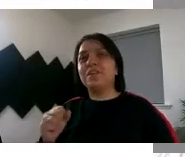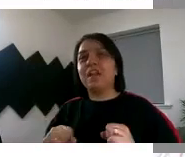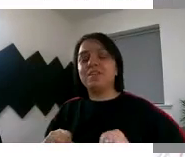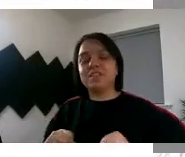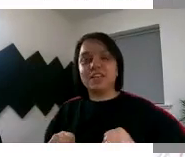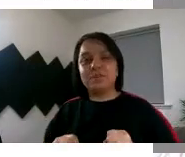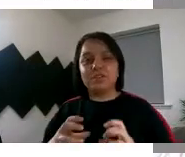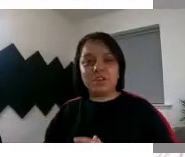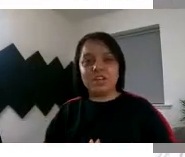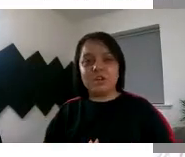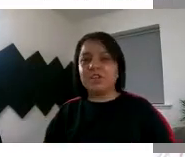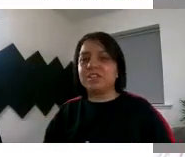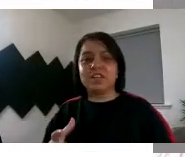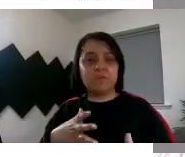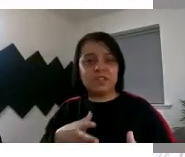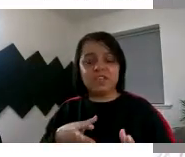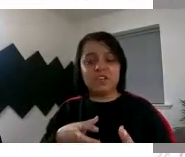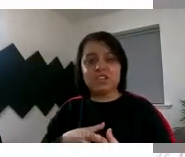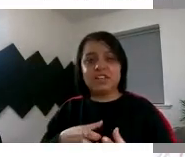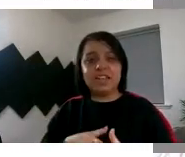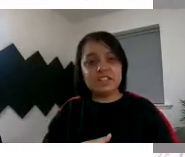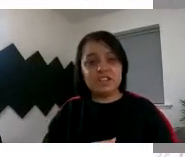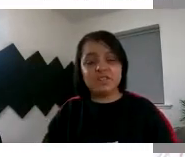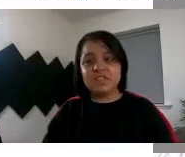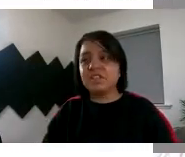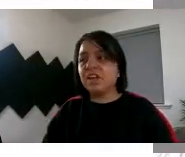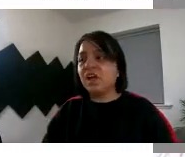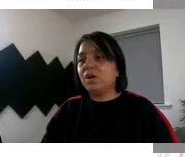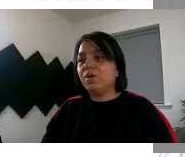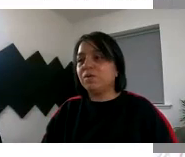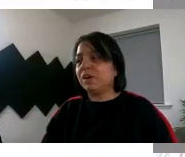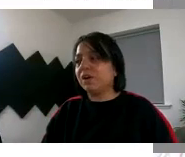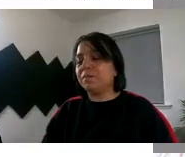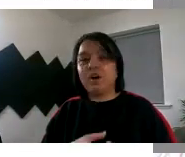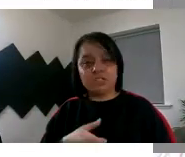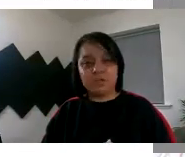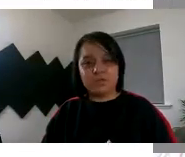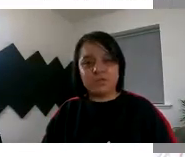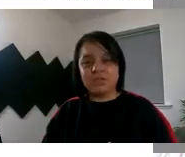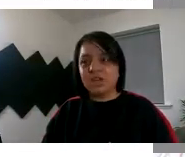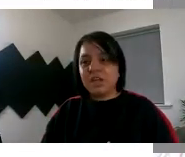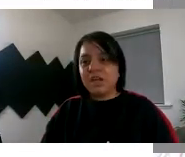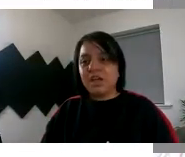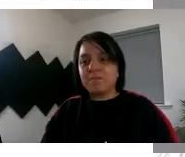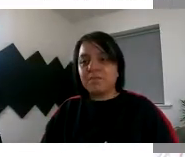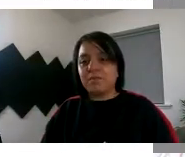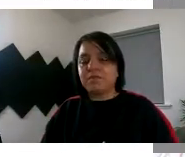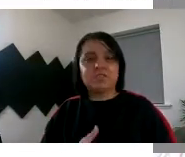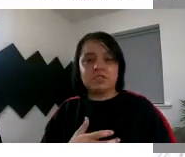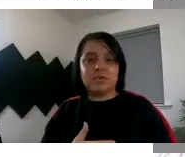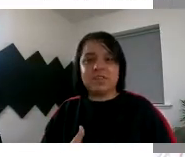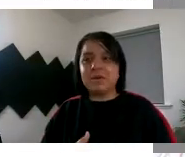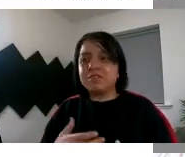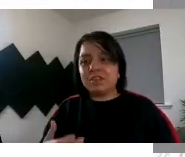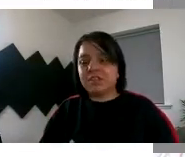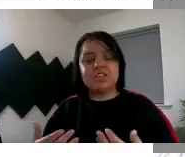if you ever see anybody do sign language, like I said, you might see a lot in care services or hospitals or some